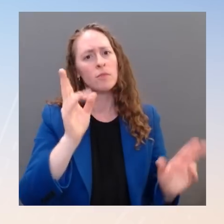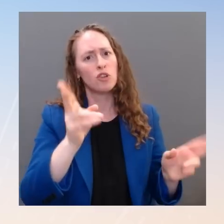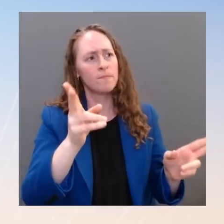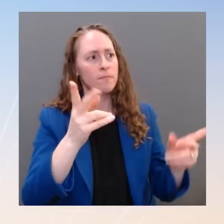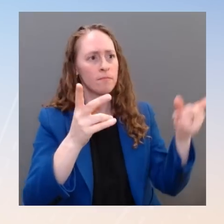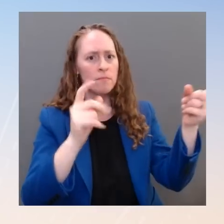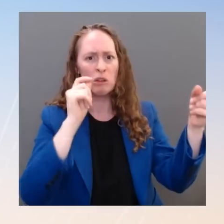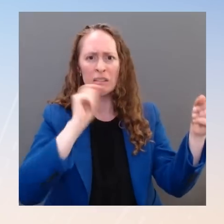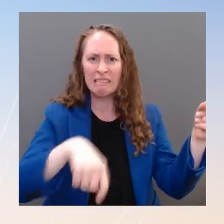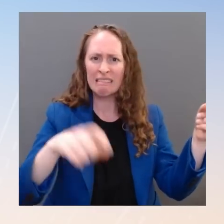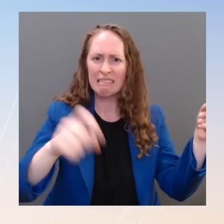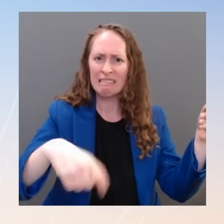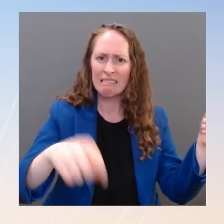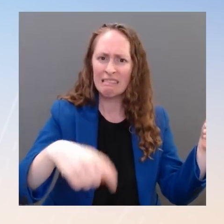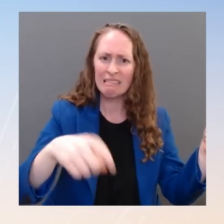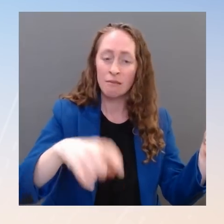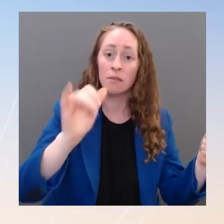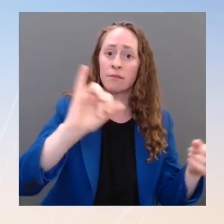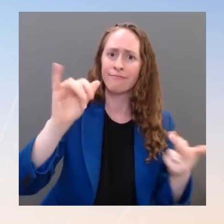to give you a sense